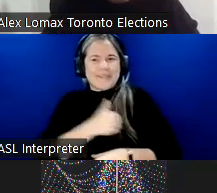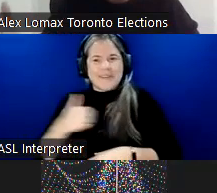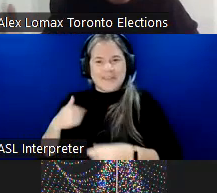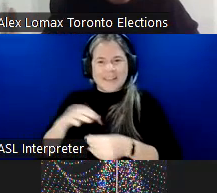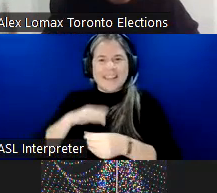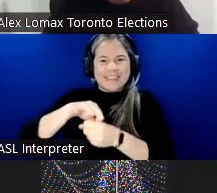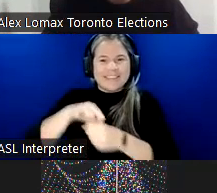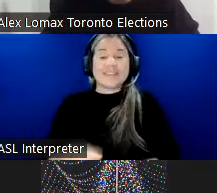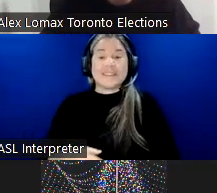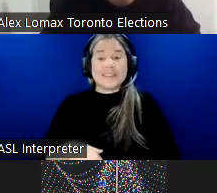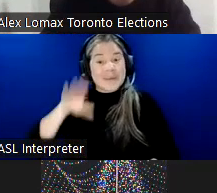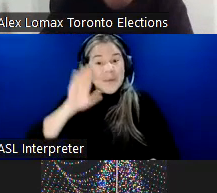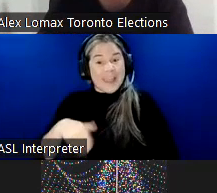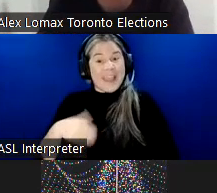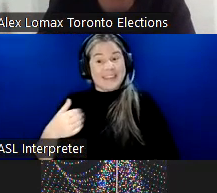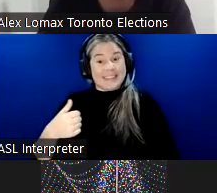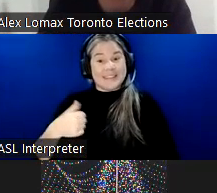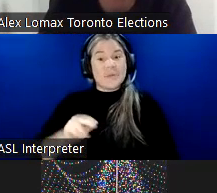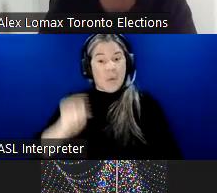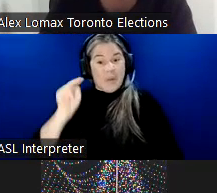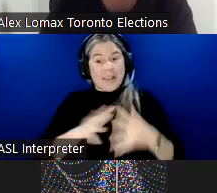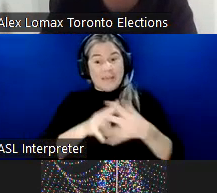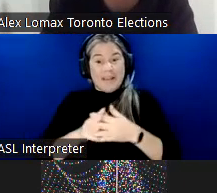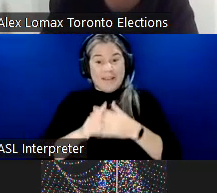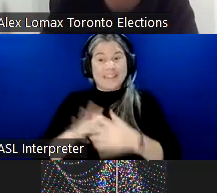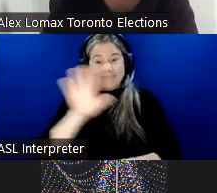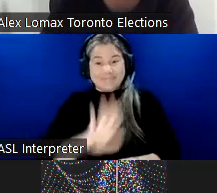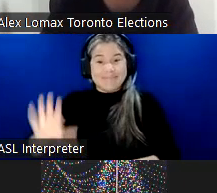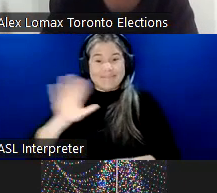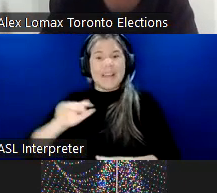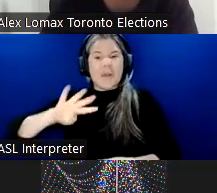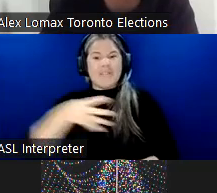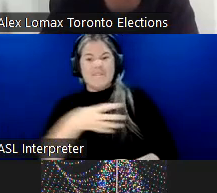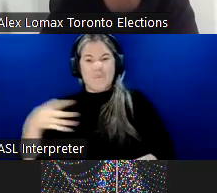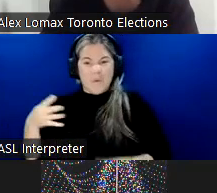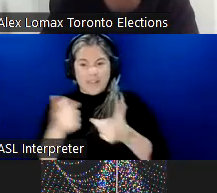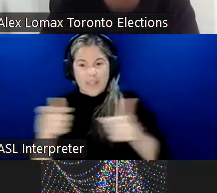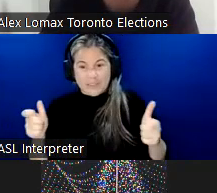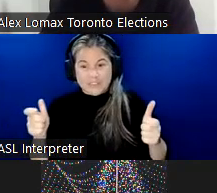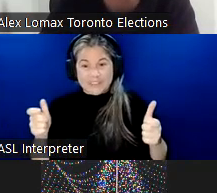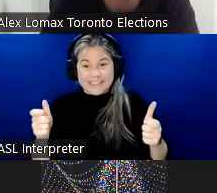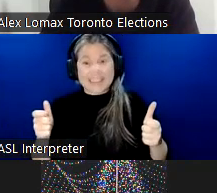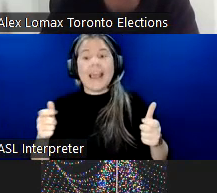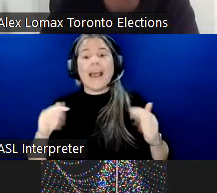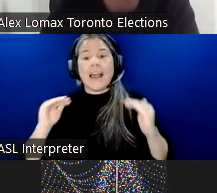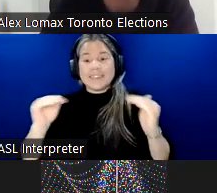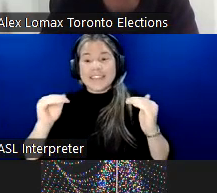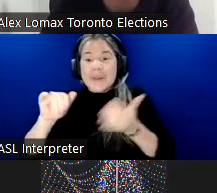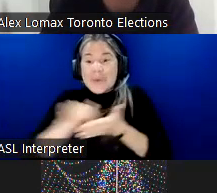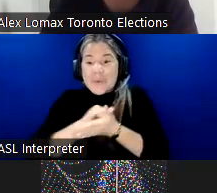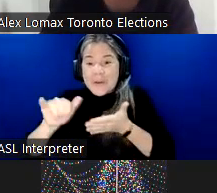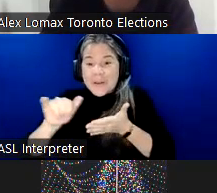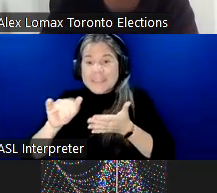are the 4th largest election in North America, the only 3 larger being New York City, Los Angeles,